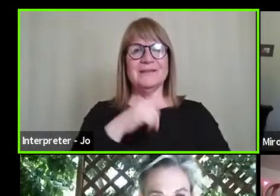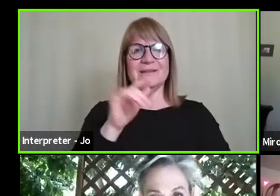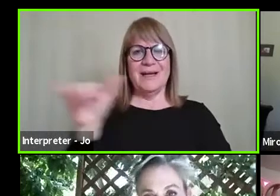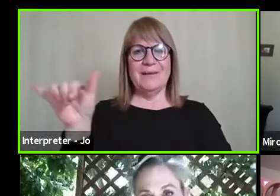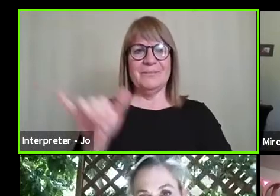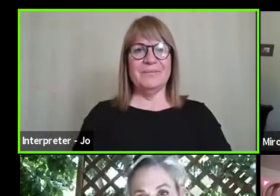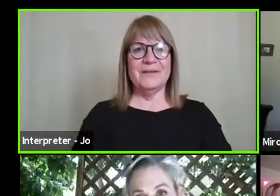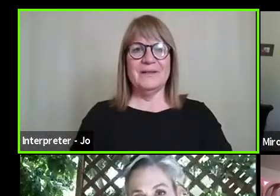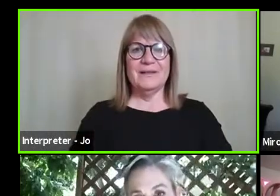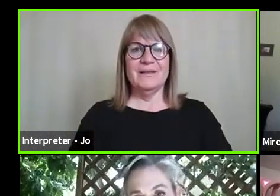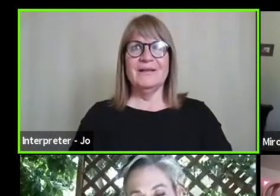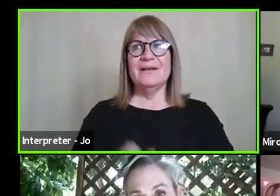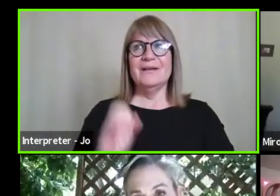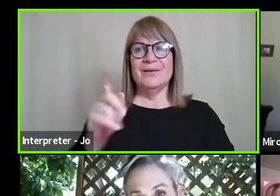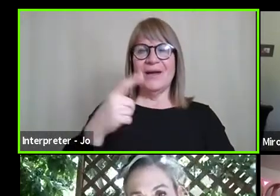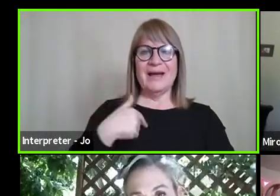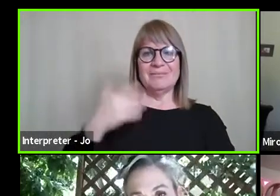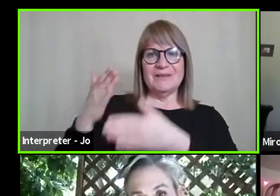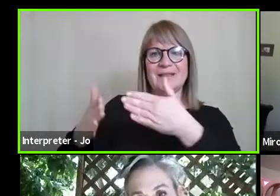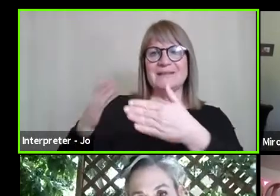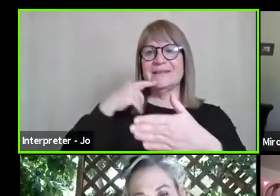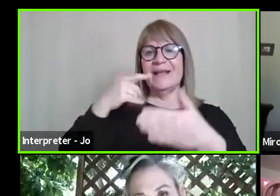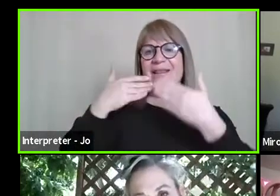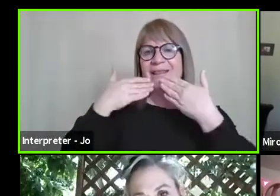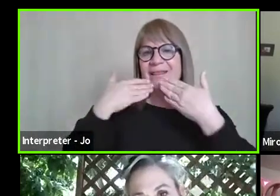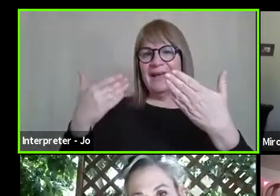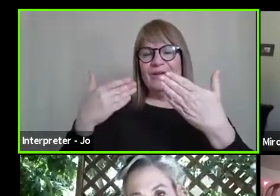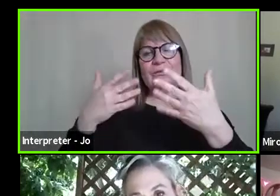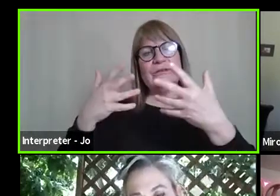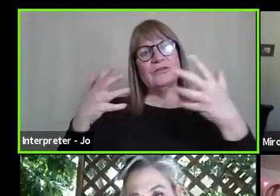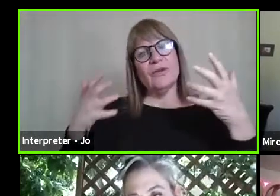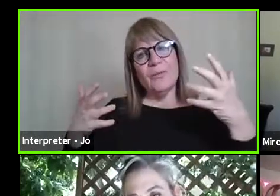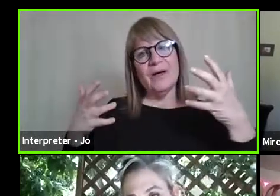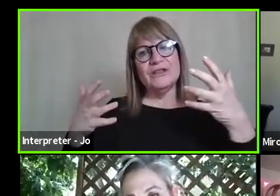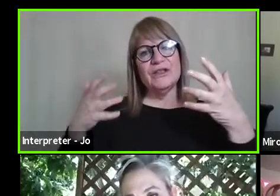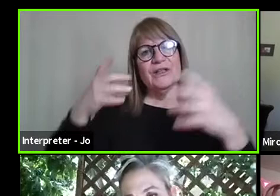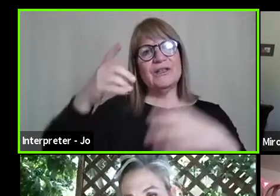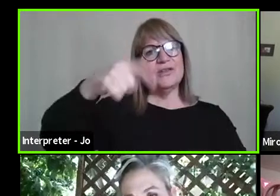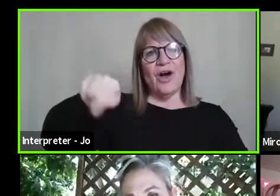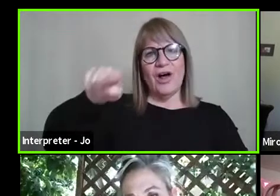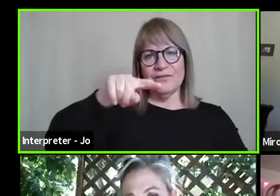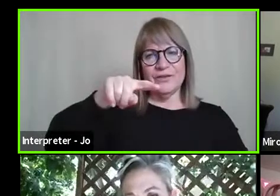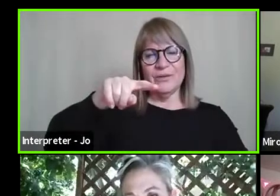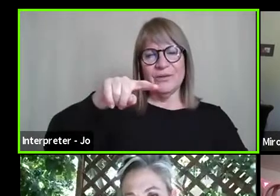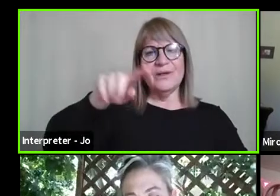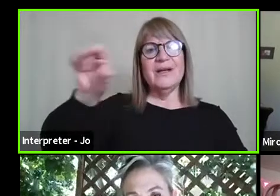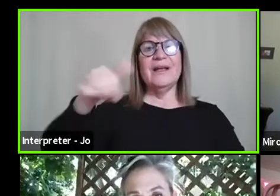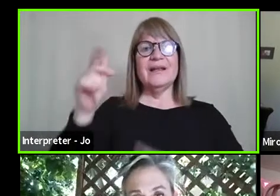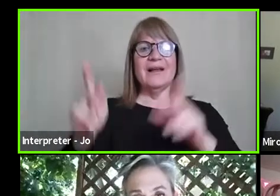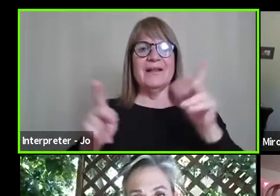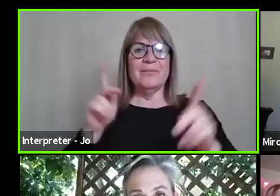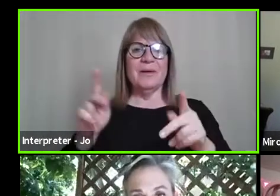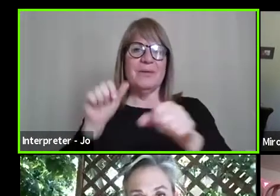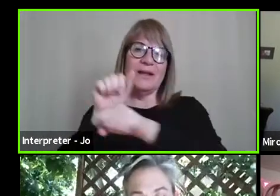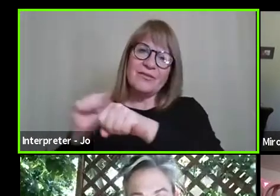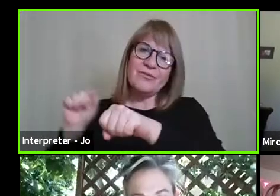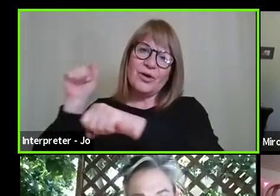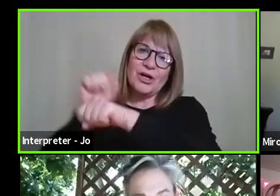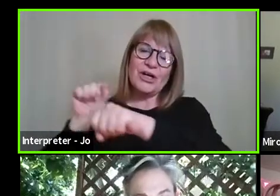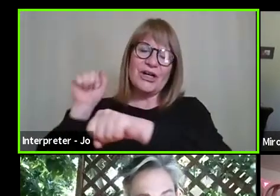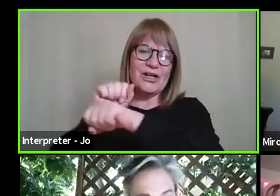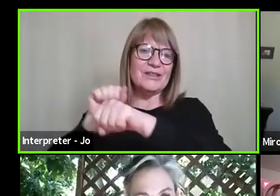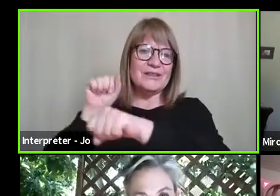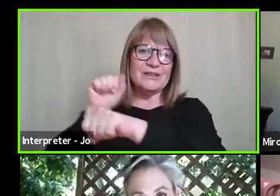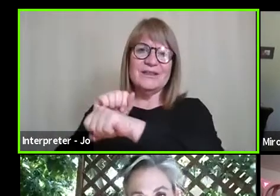all right i'll just wrap up by saying thank you so much to all of you and all the other people who have worked with you